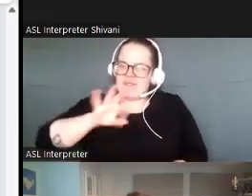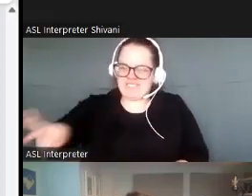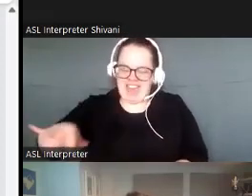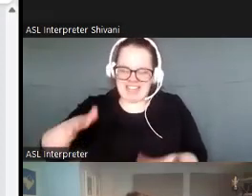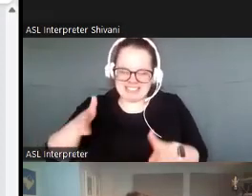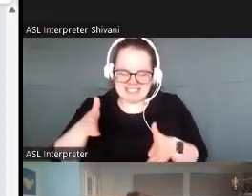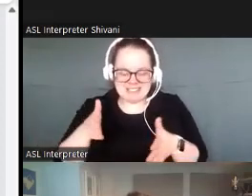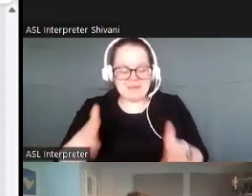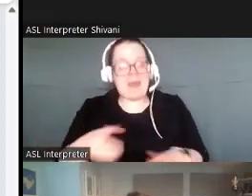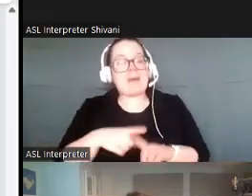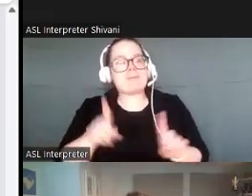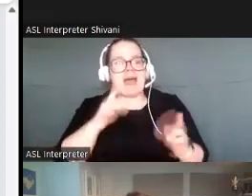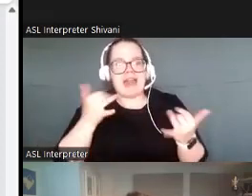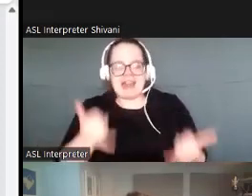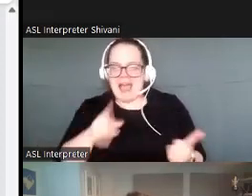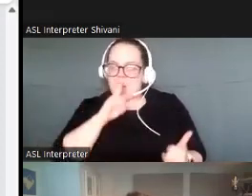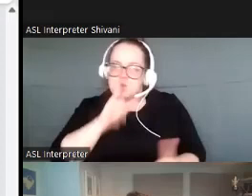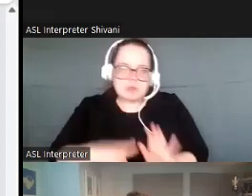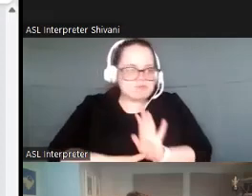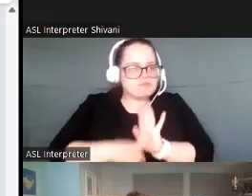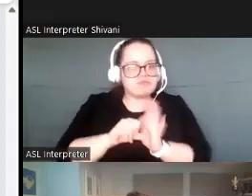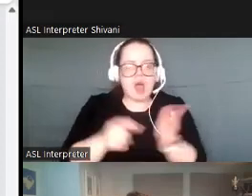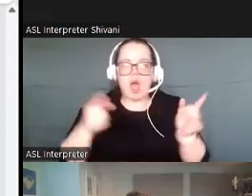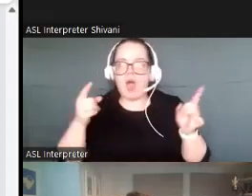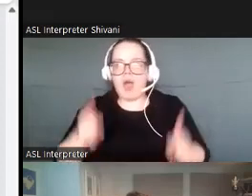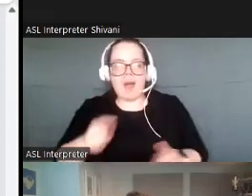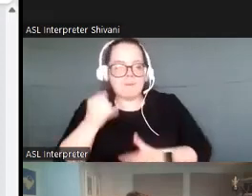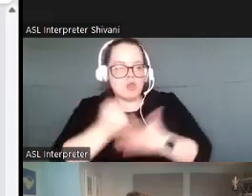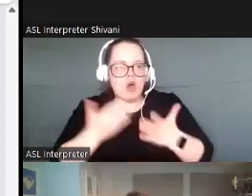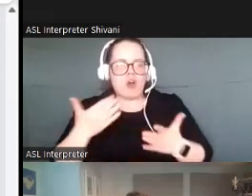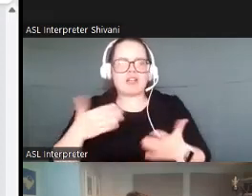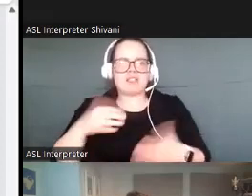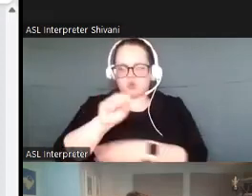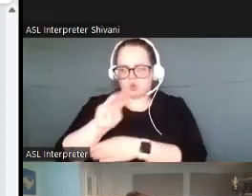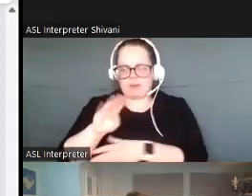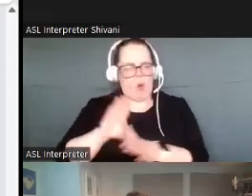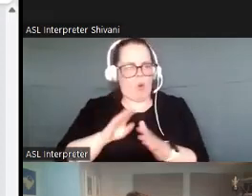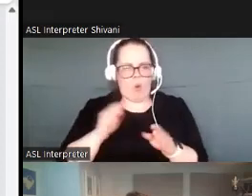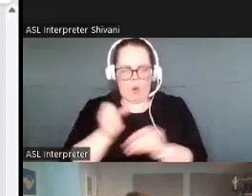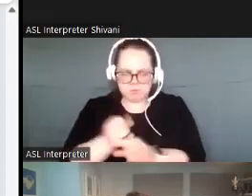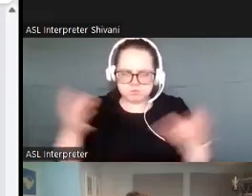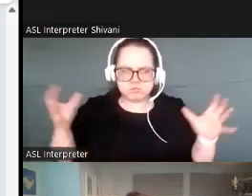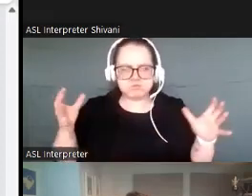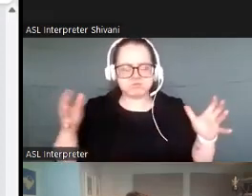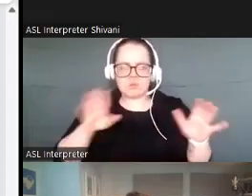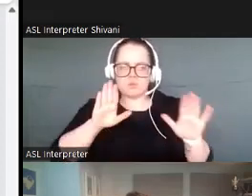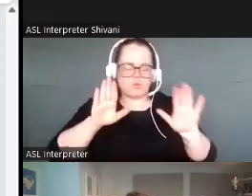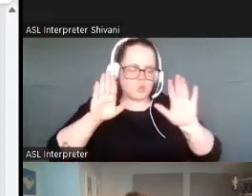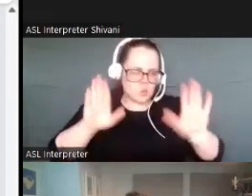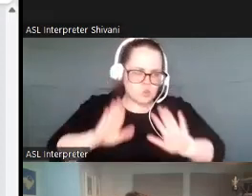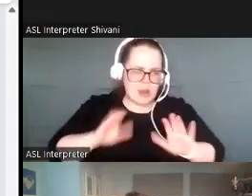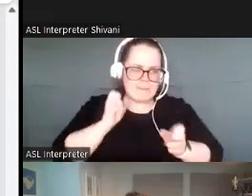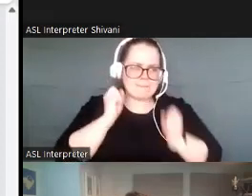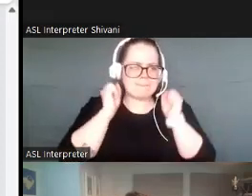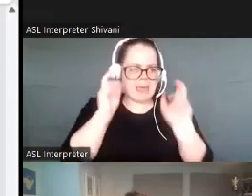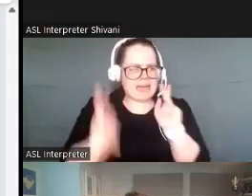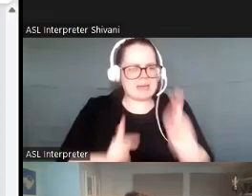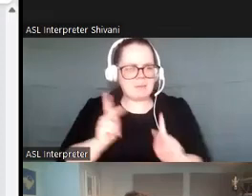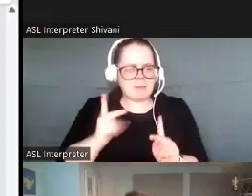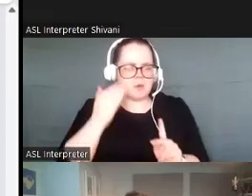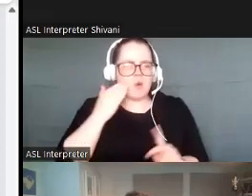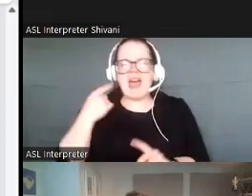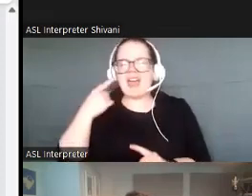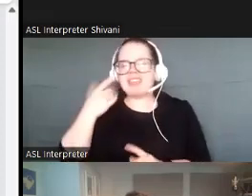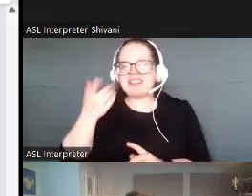really impressed when the artist has a great social media presence. I think you all have heard maybe about Samara Joy, who won not only